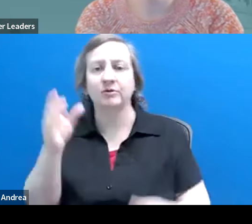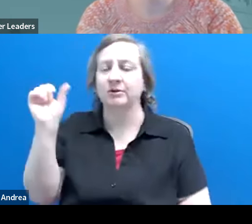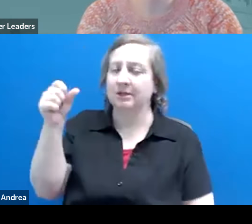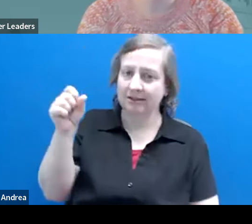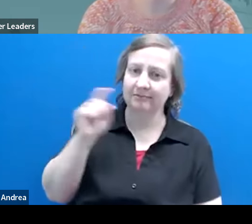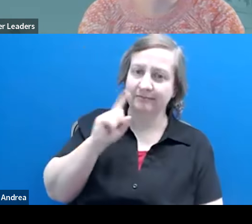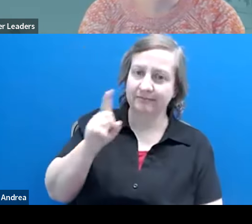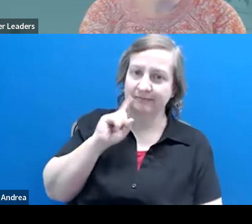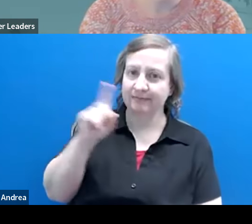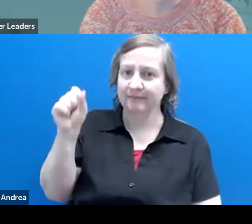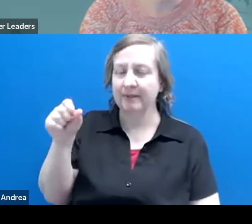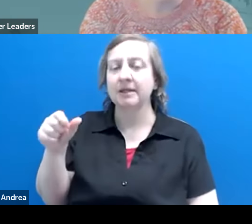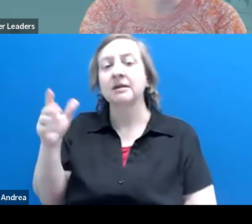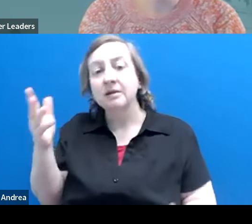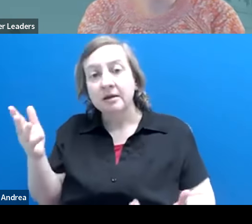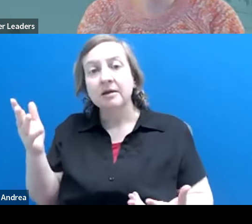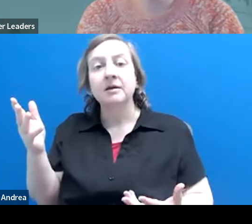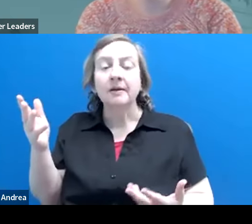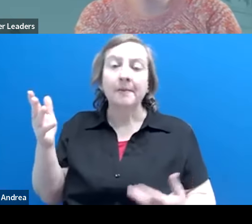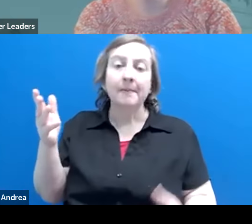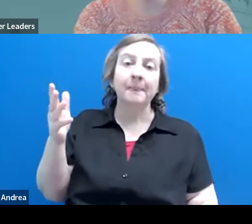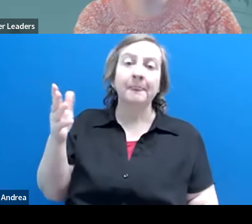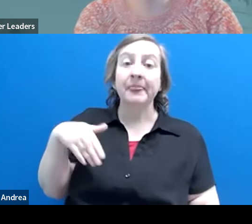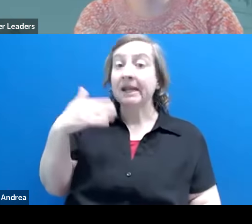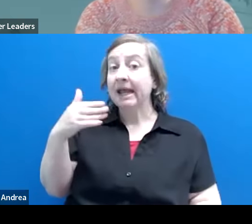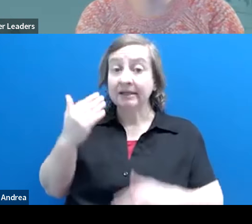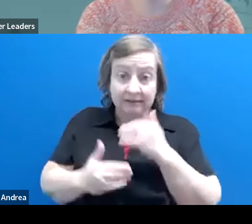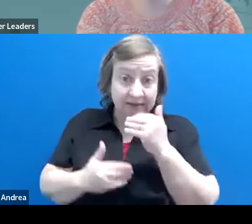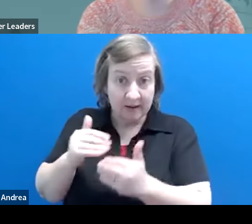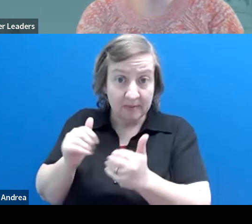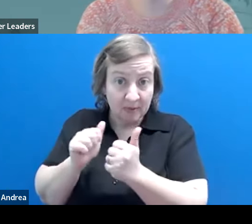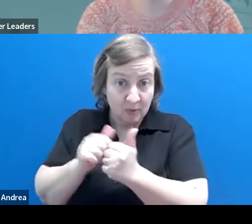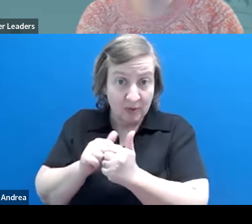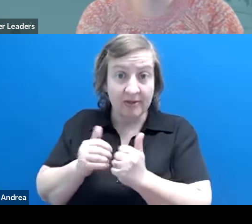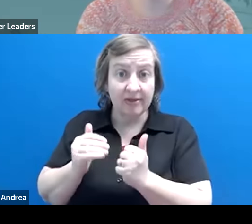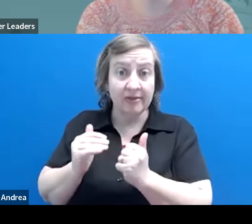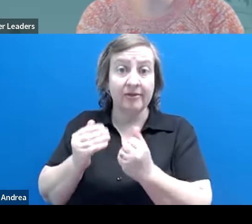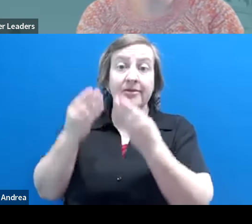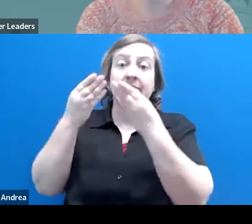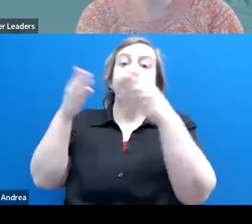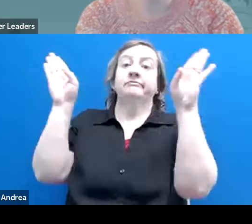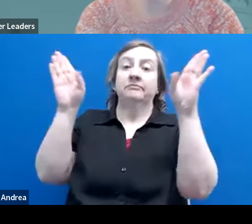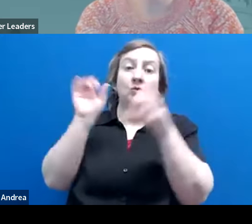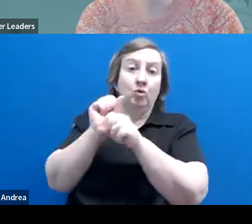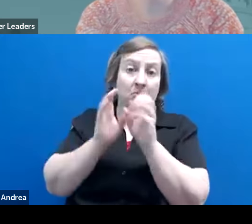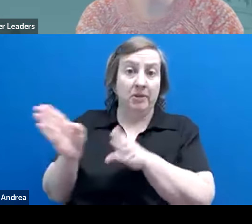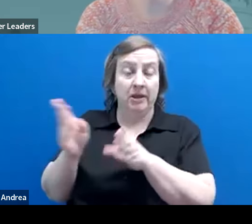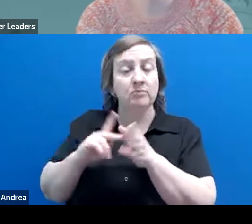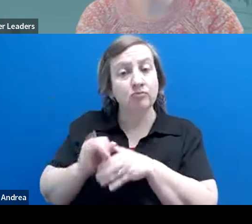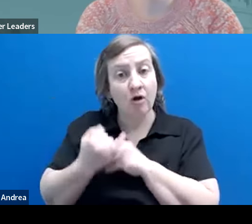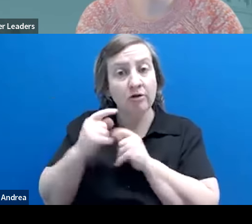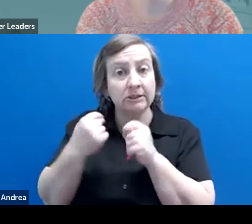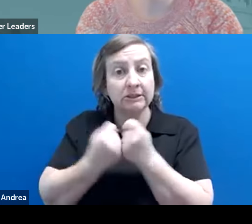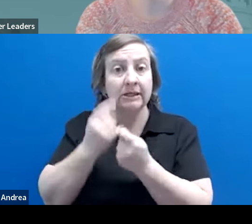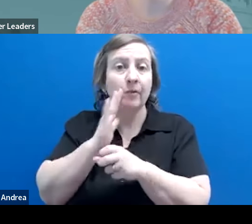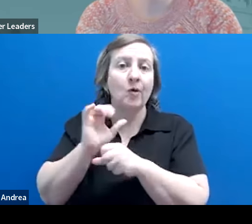Thank you. So as the next step with the high-level work plan, the project team is going to develop